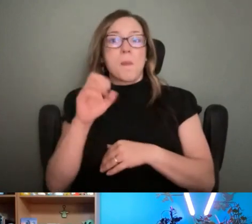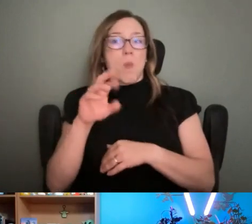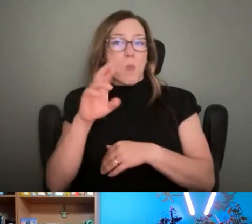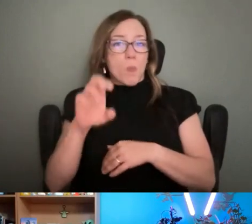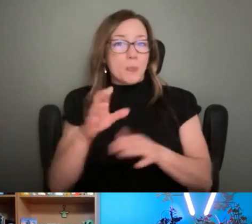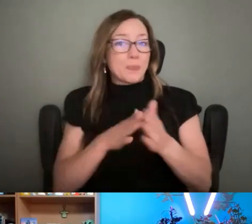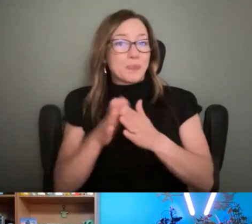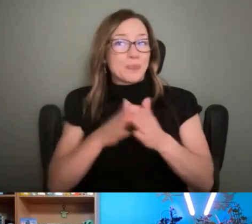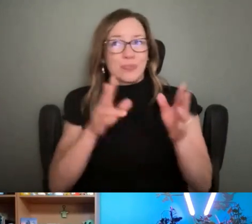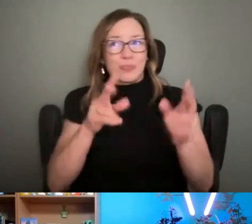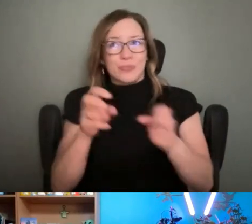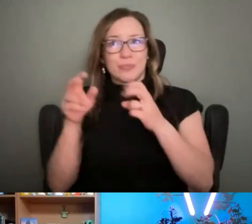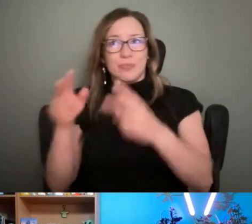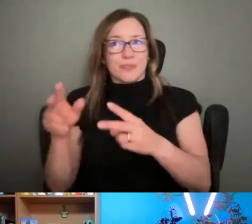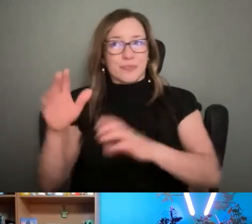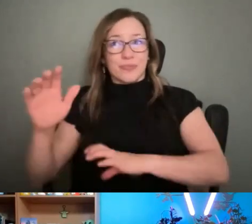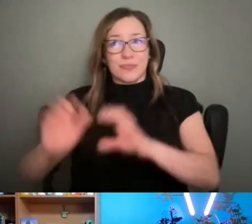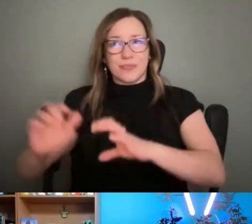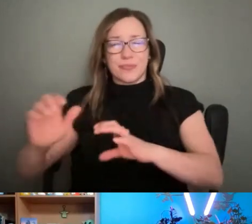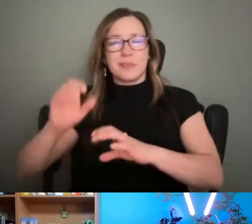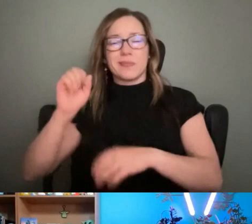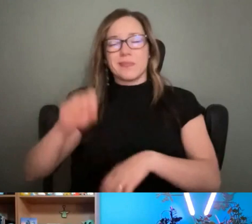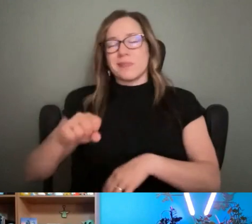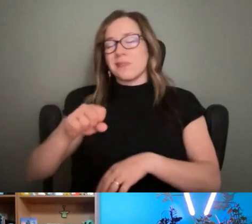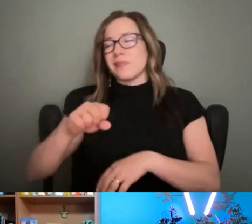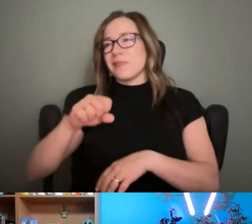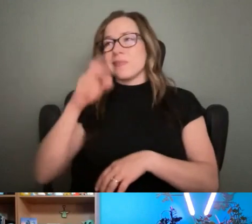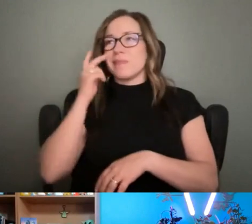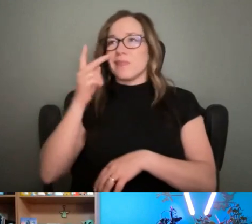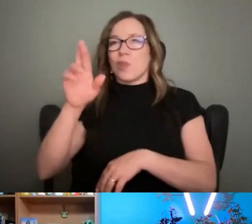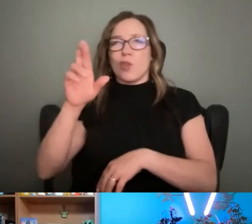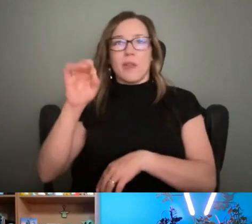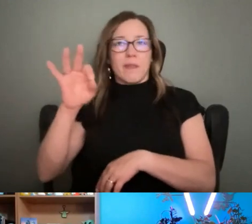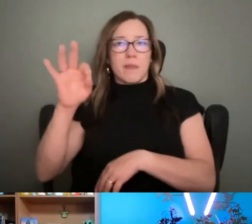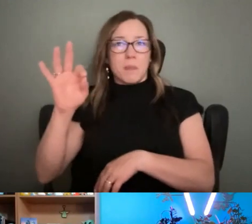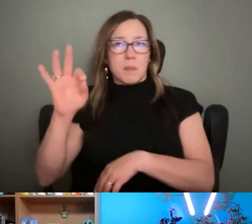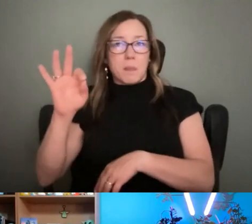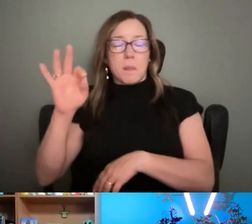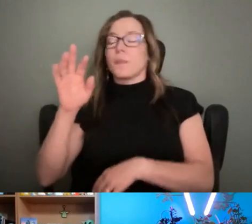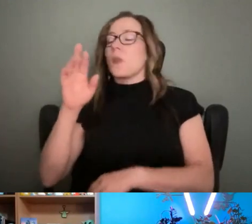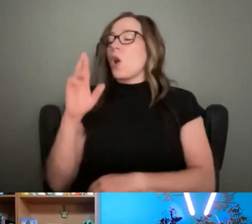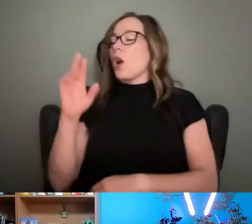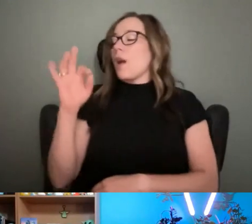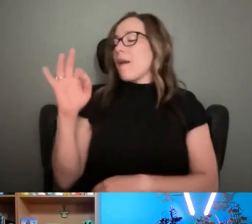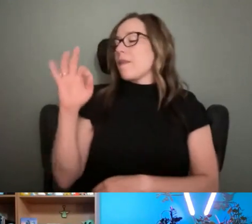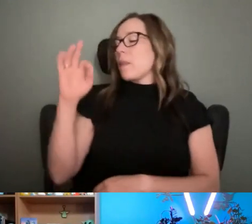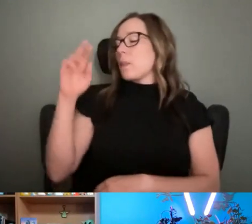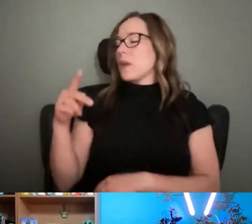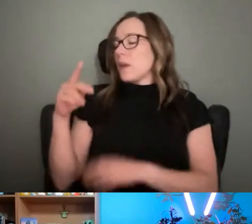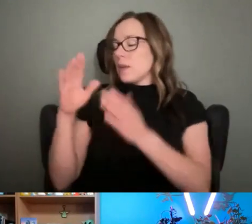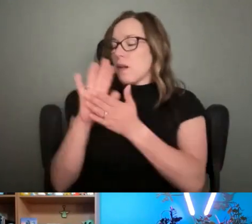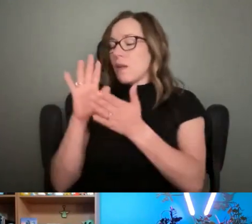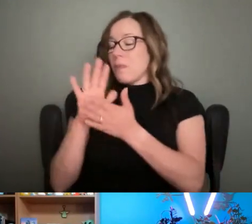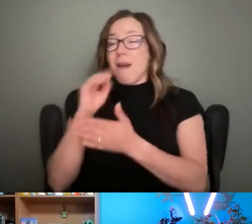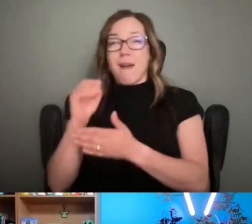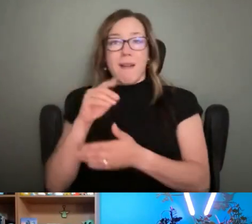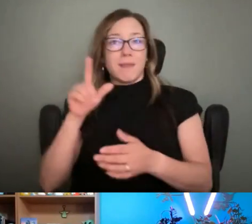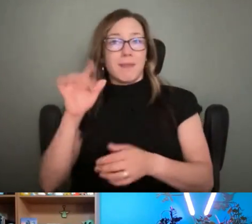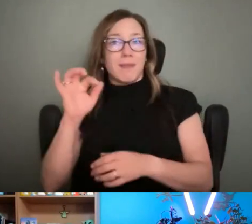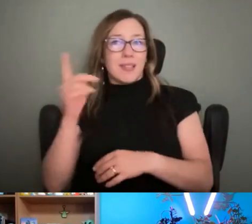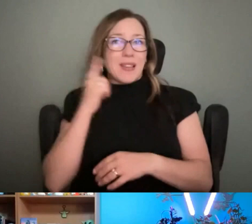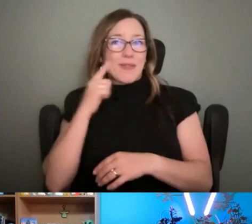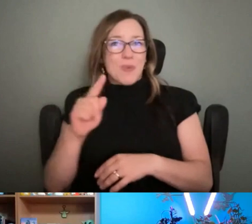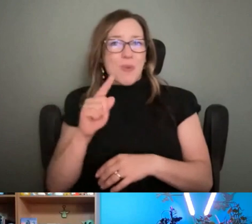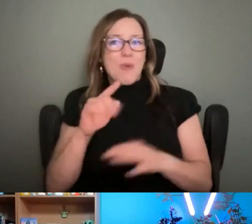chat, where you can also find the RFP document that Sarah mentioned. And there's also a link to Family Means, and I think that